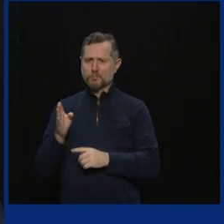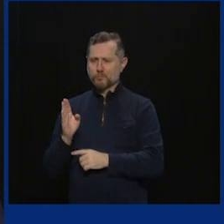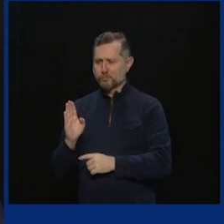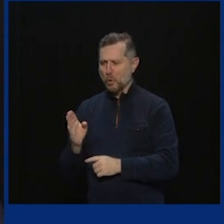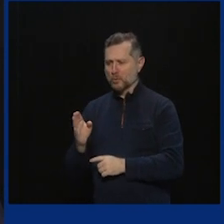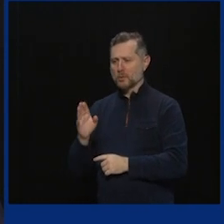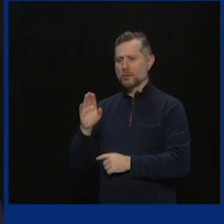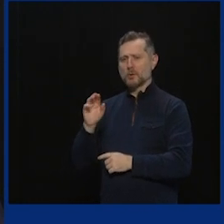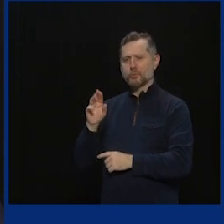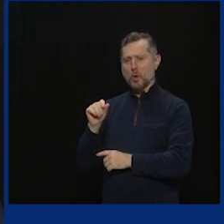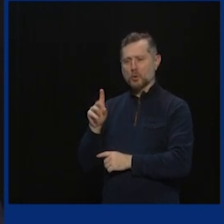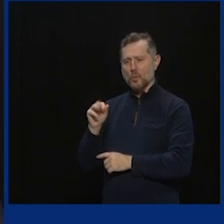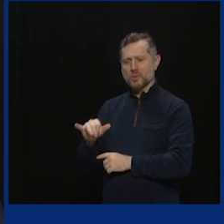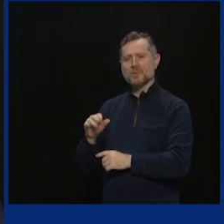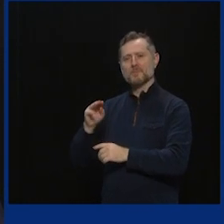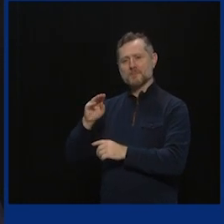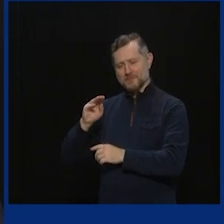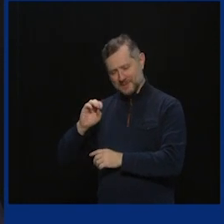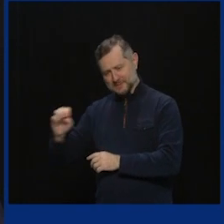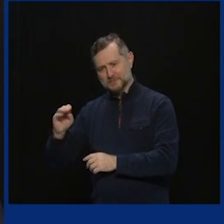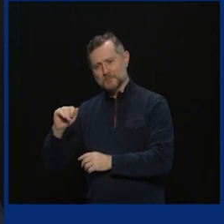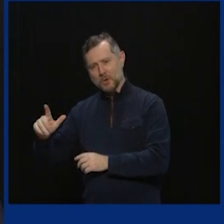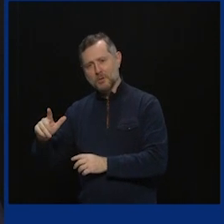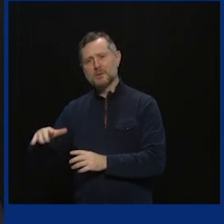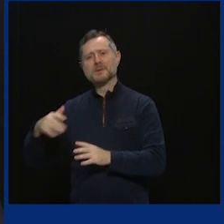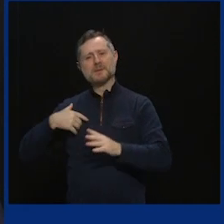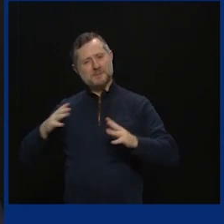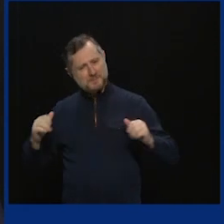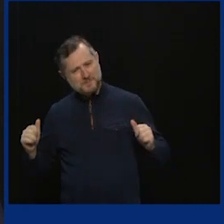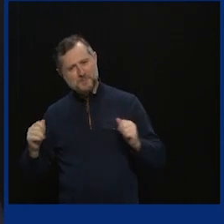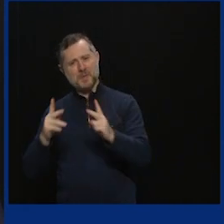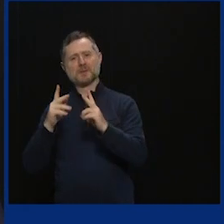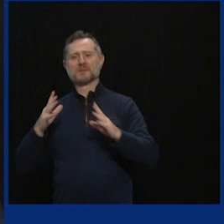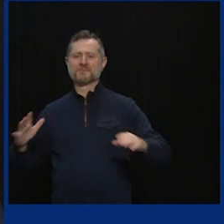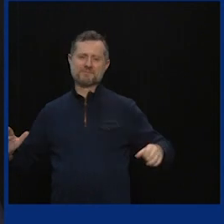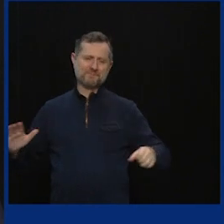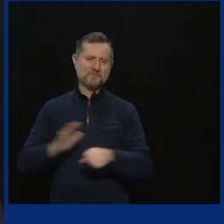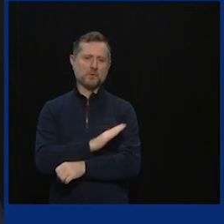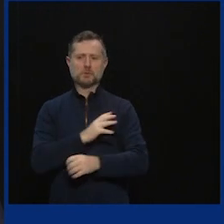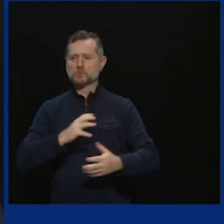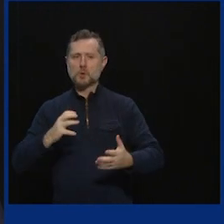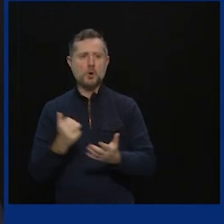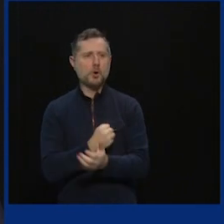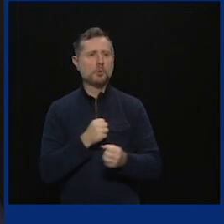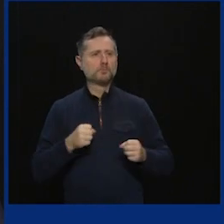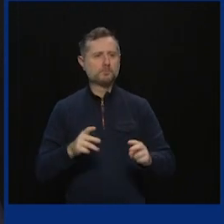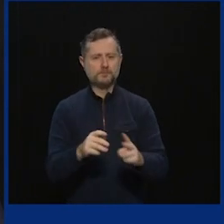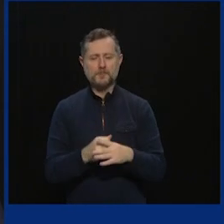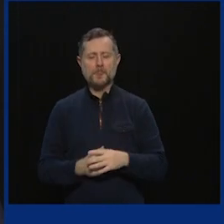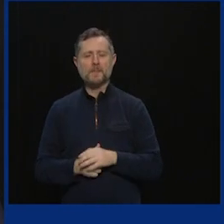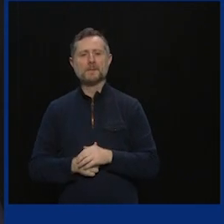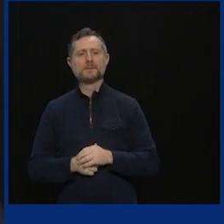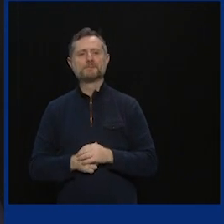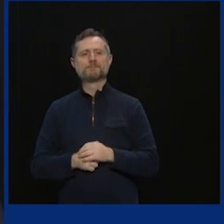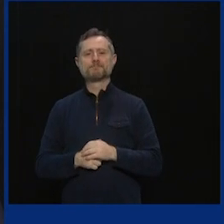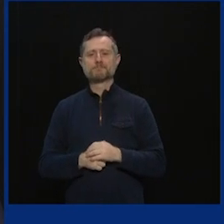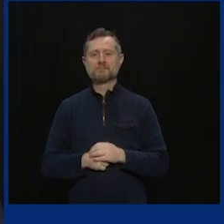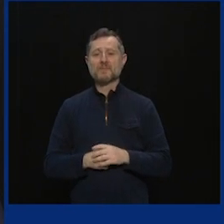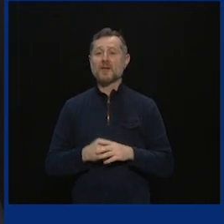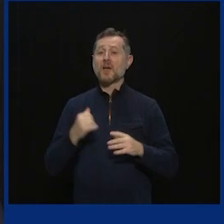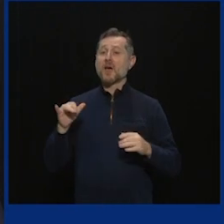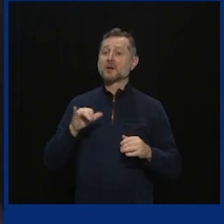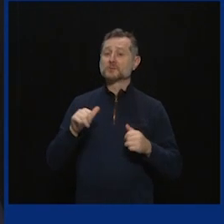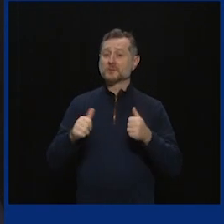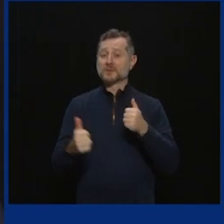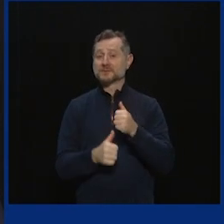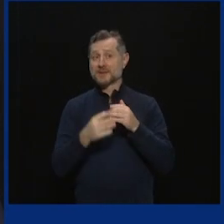back to its full potential. This investment, made possible under the leadership of our Governor Hochul,